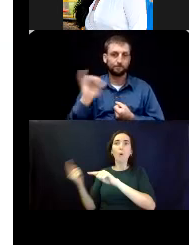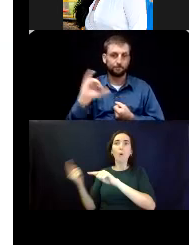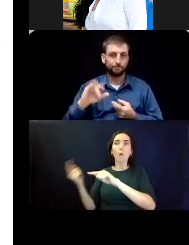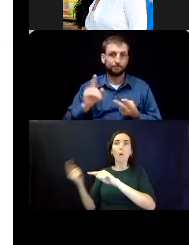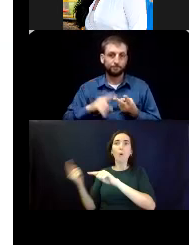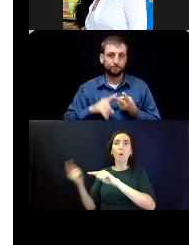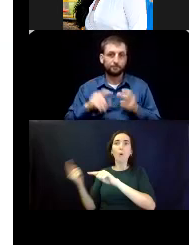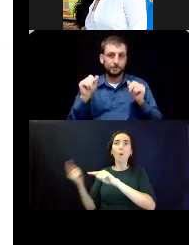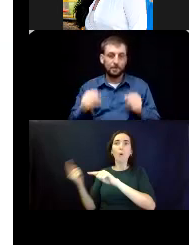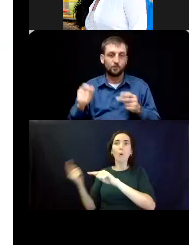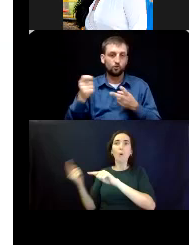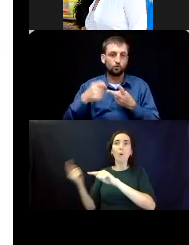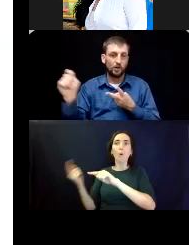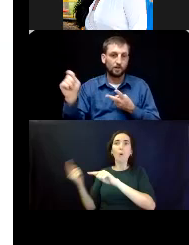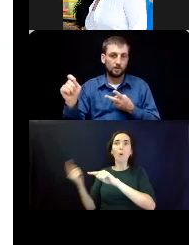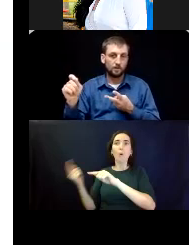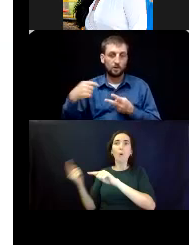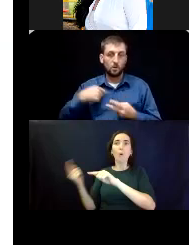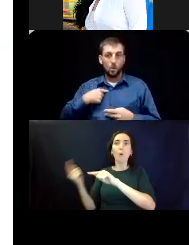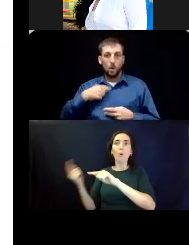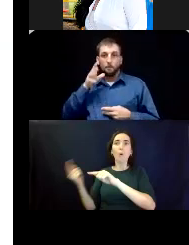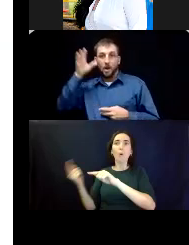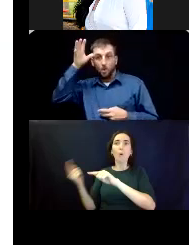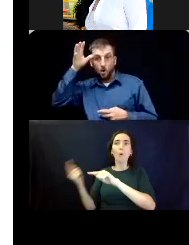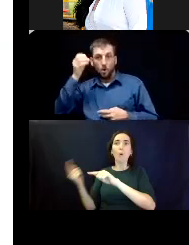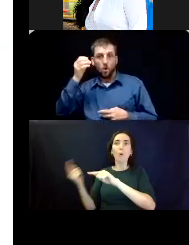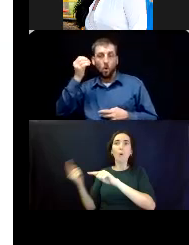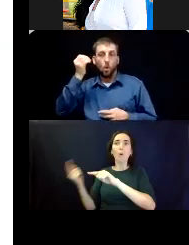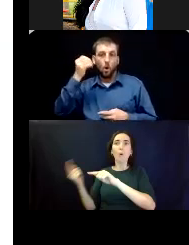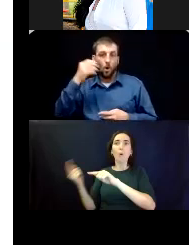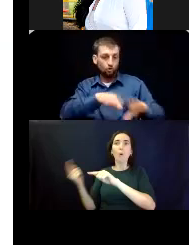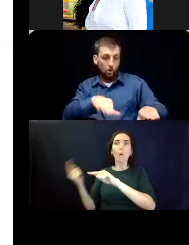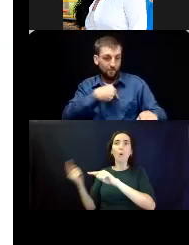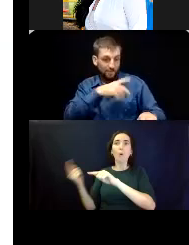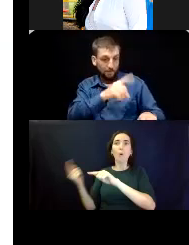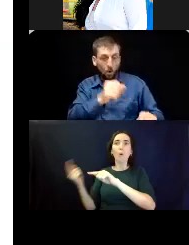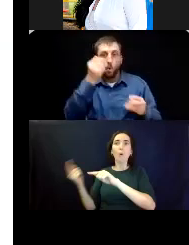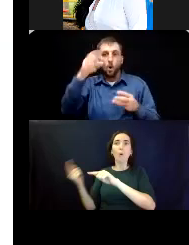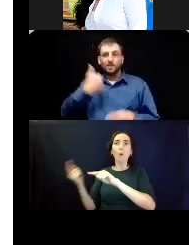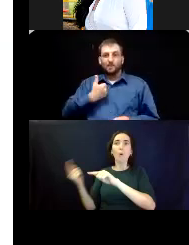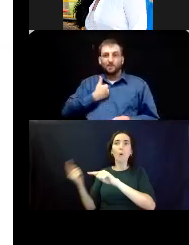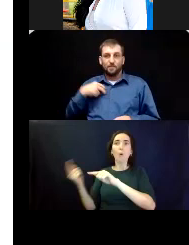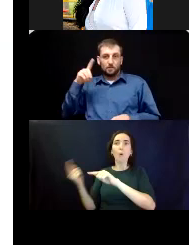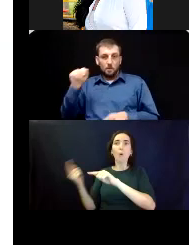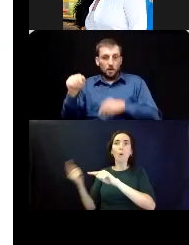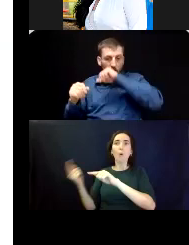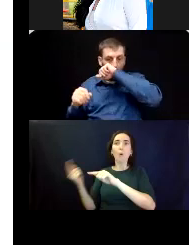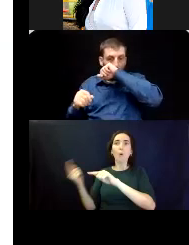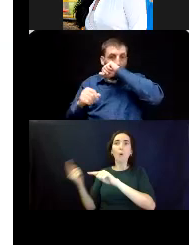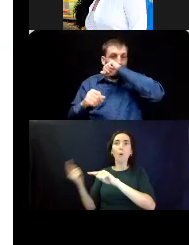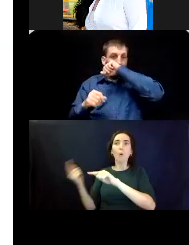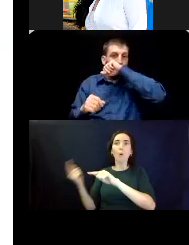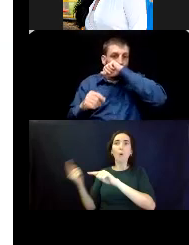a parent of or an individual with a disability. Three, empowerment. We